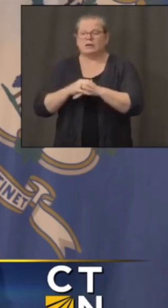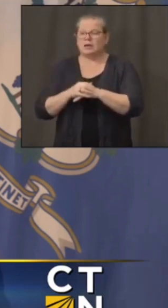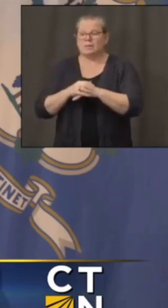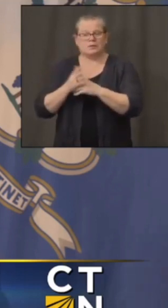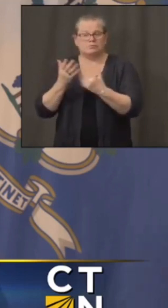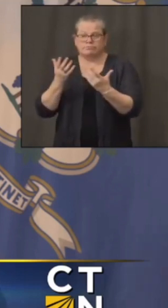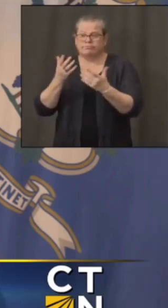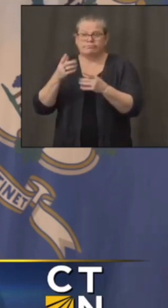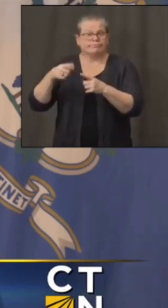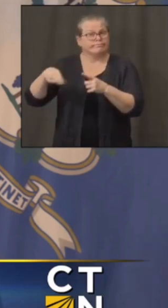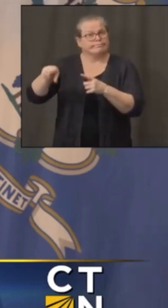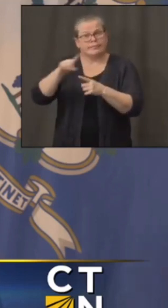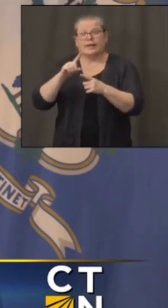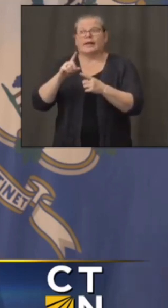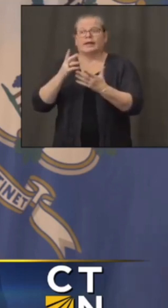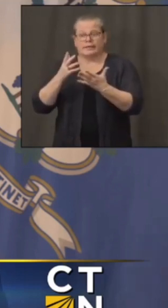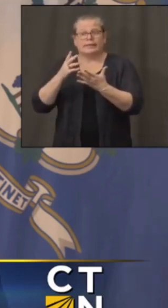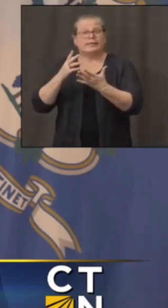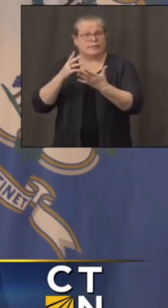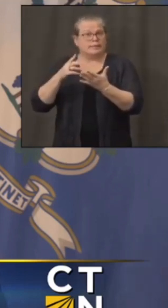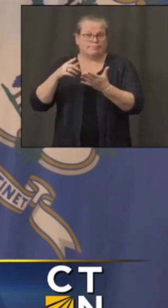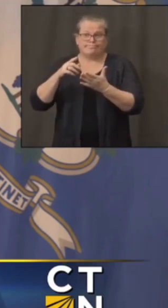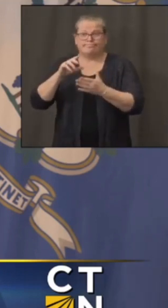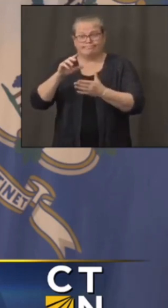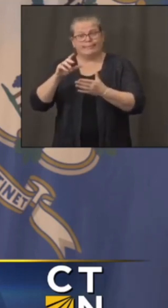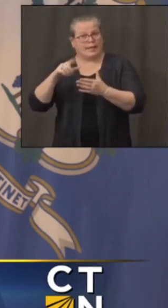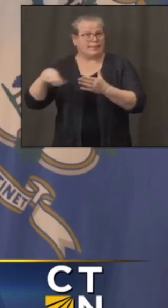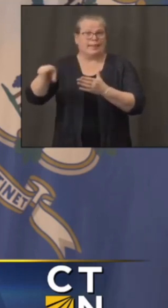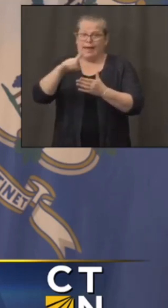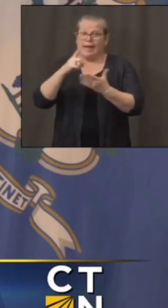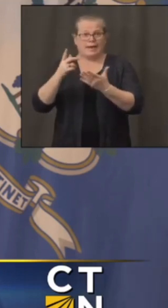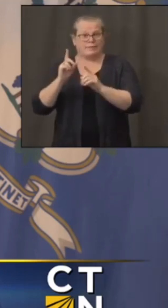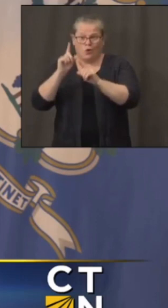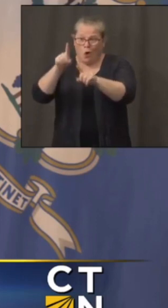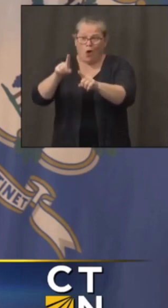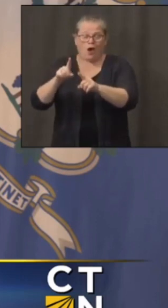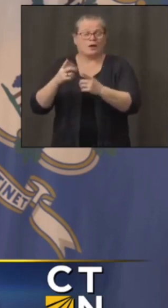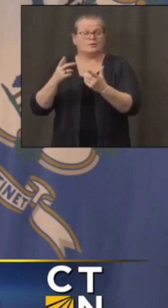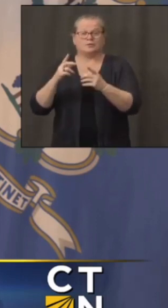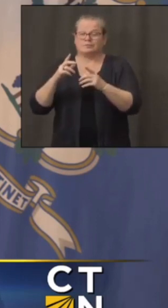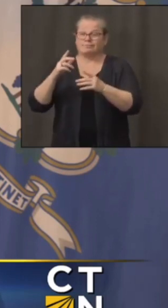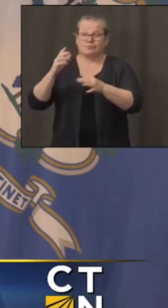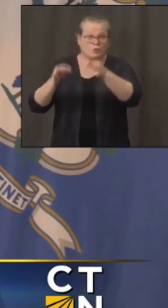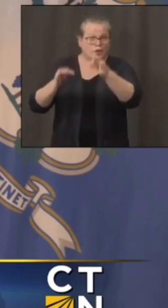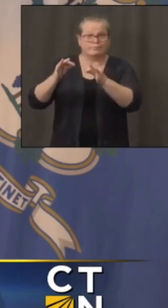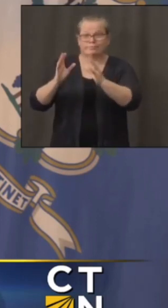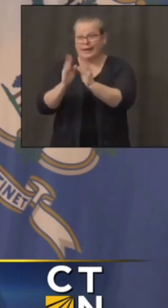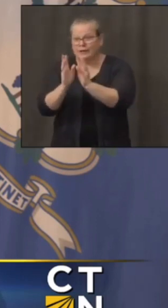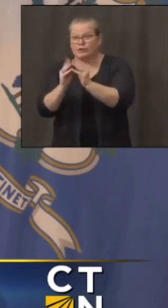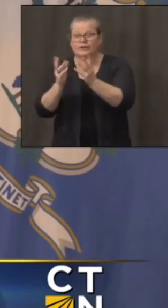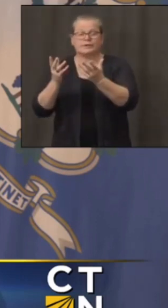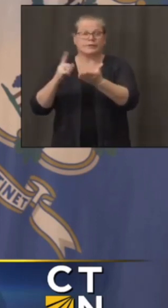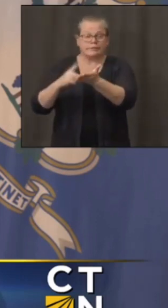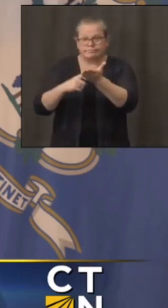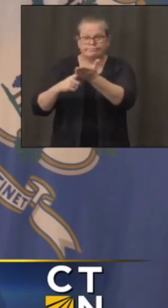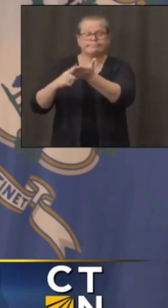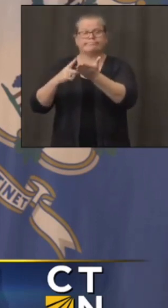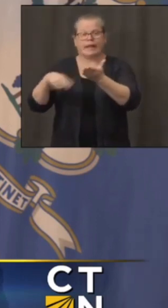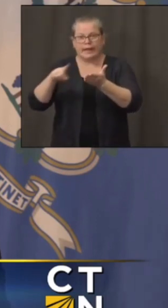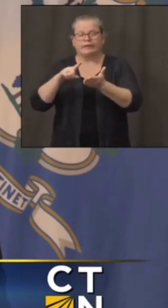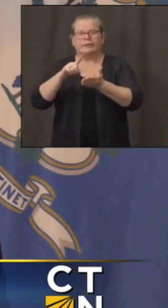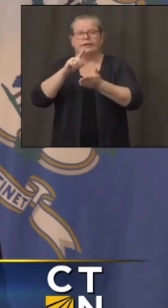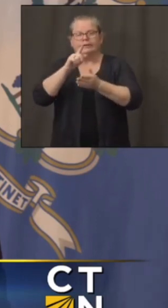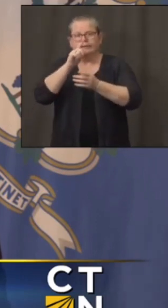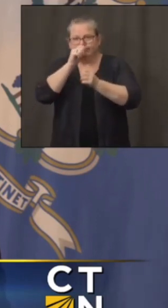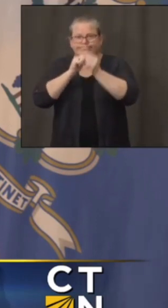and they were taking their medicine. And what's most importantly now is that Pura work with the legislative team. We come up with a set of